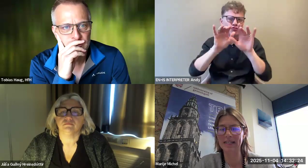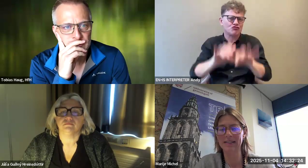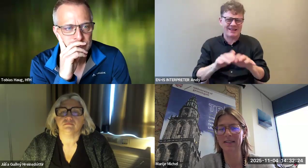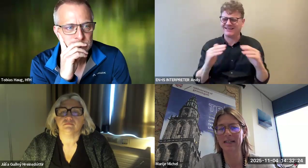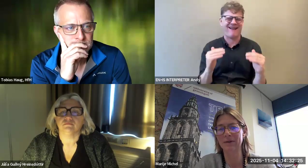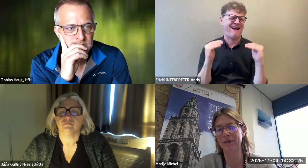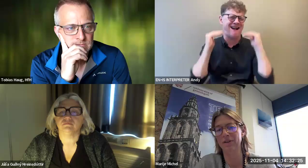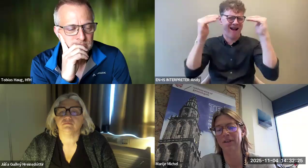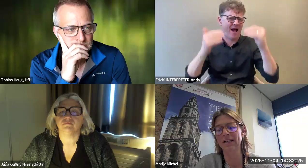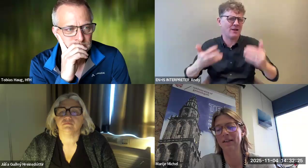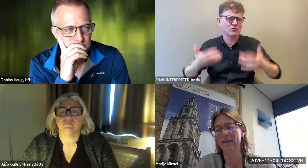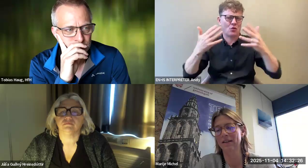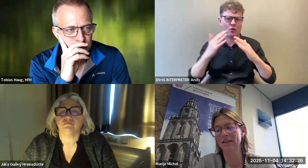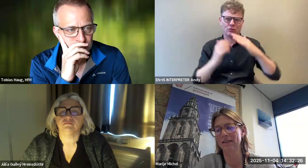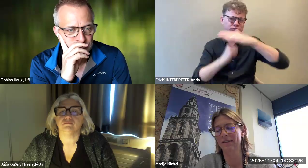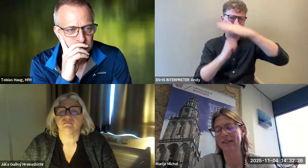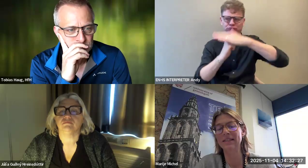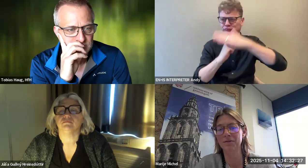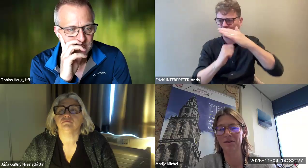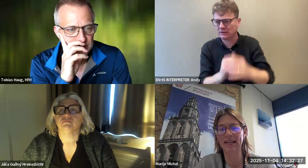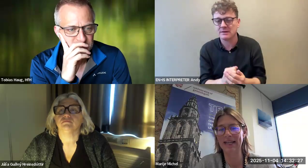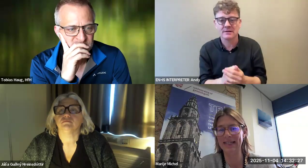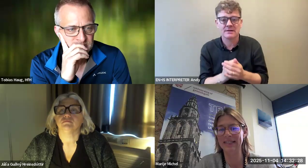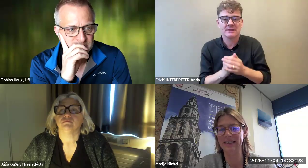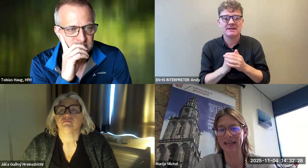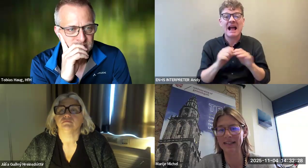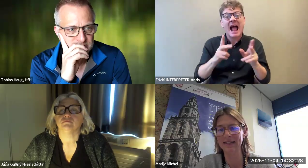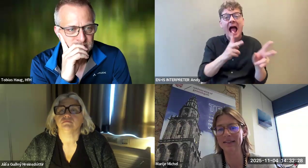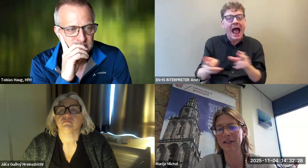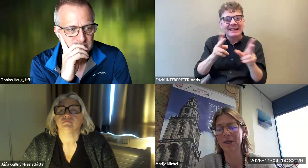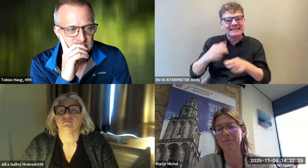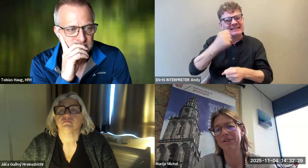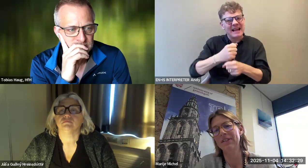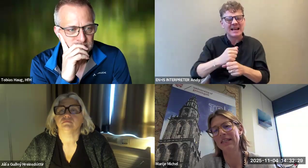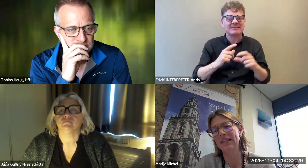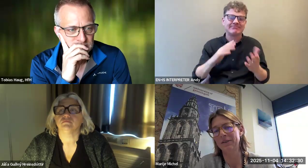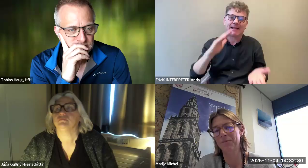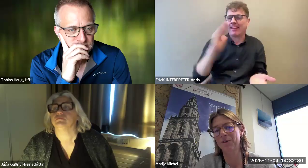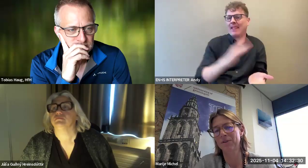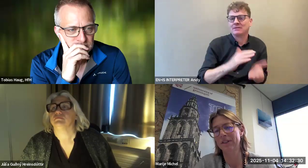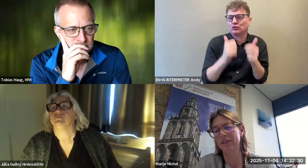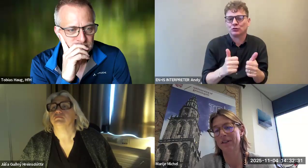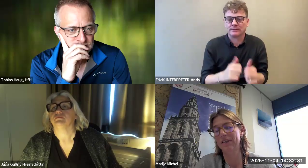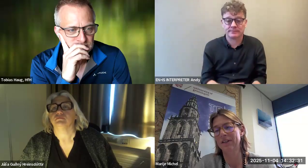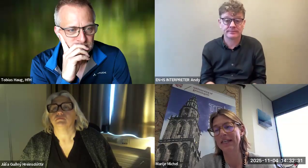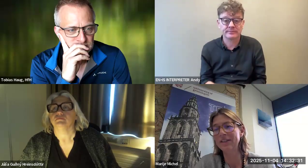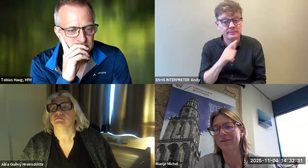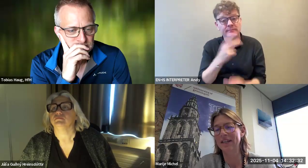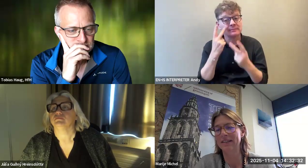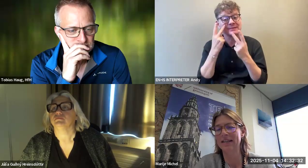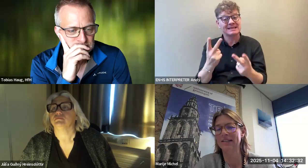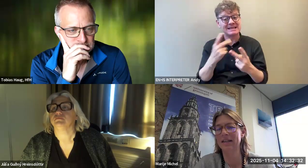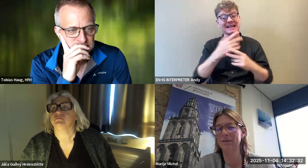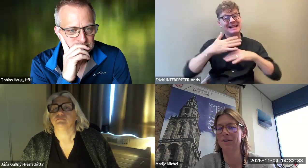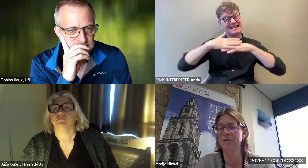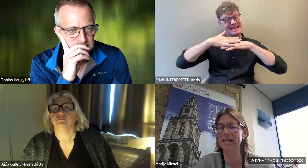scored highest, and they were less good at the editing tasks. But you see that the